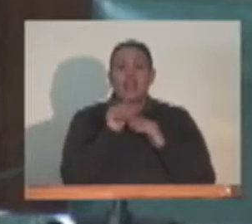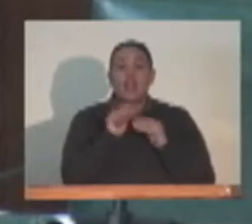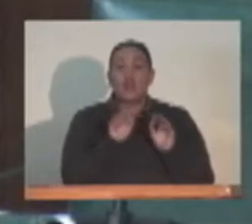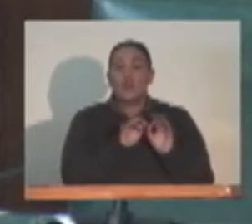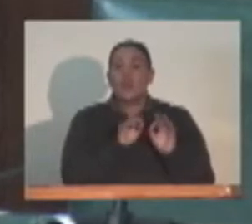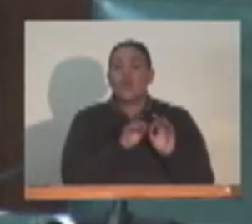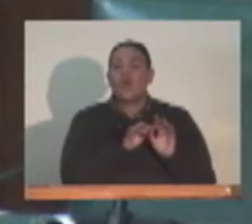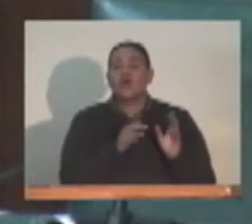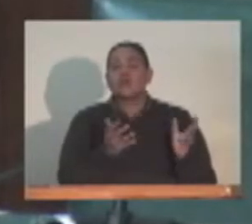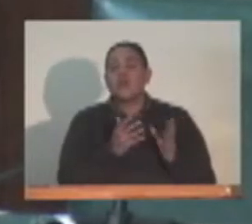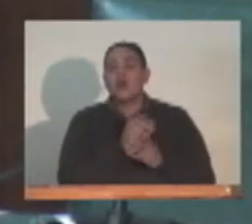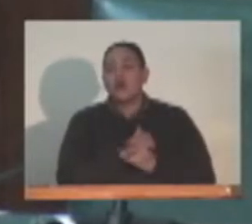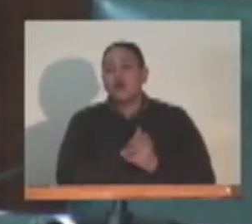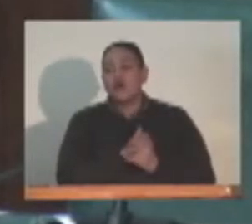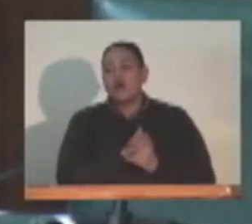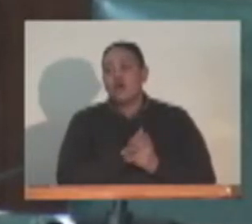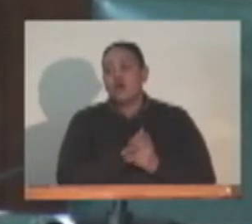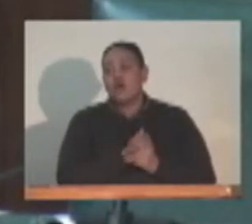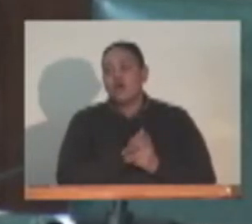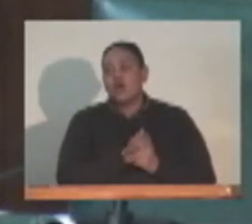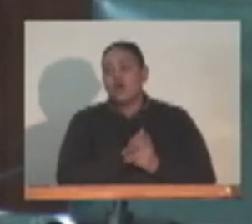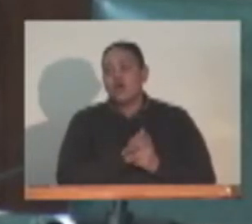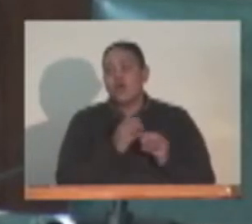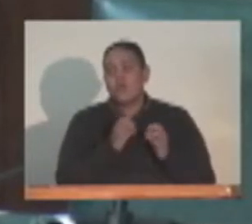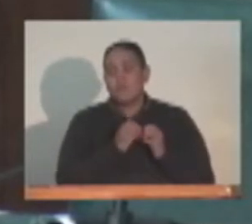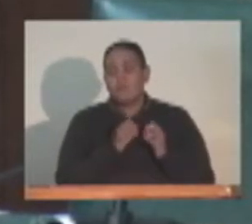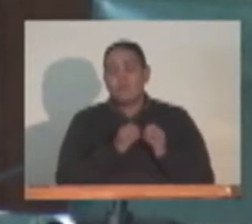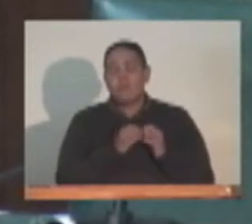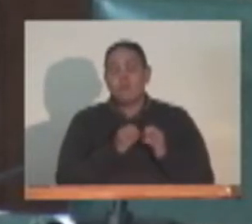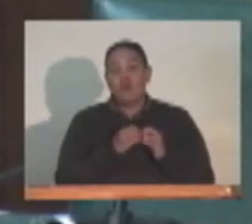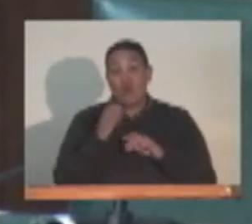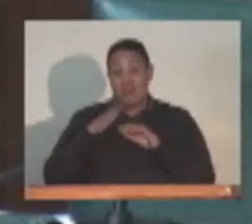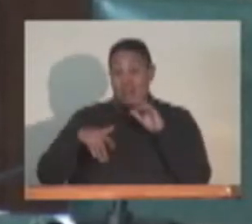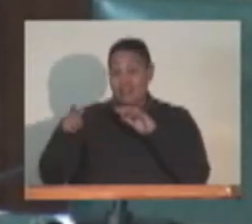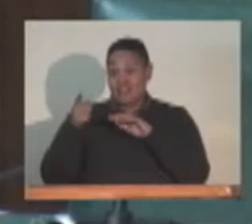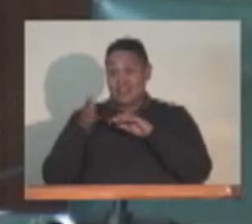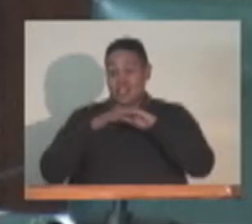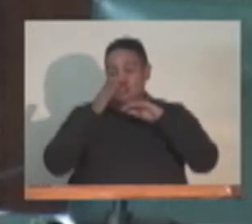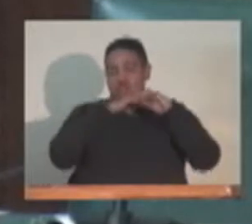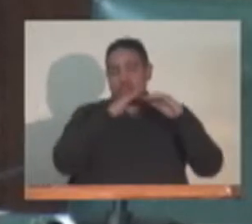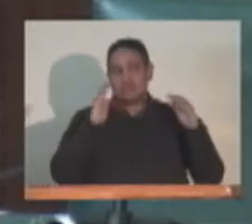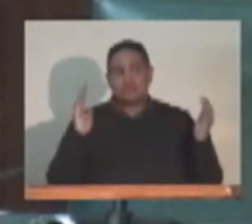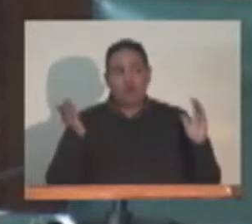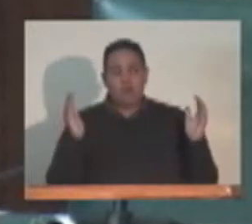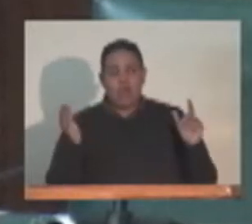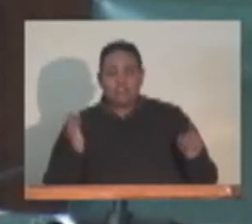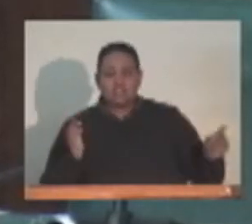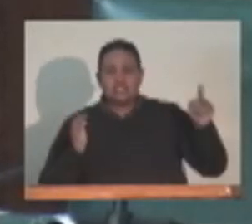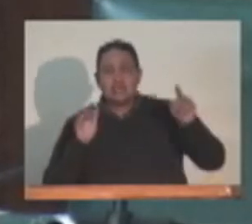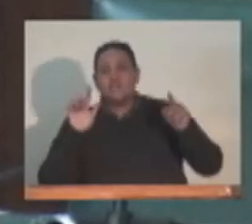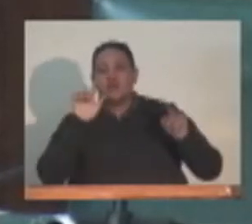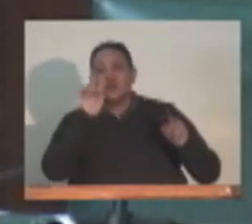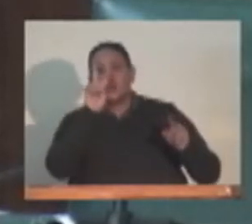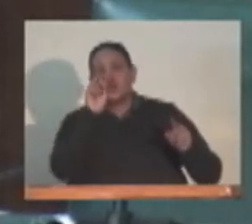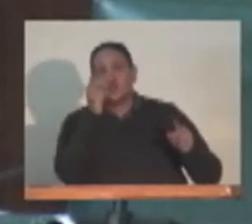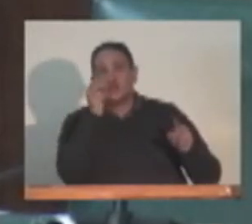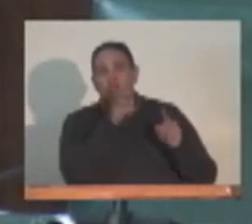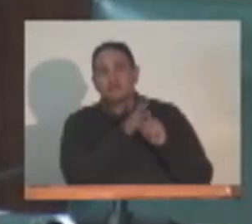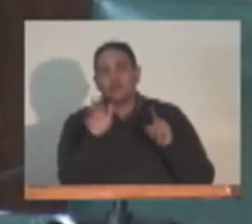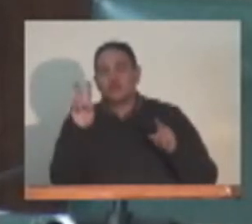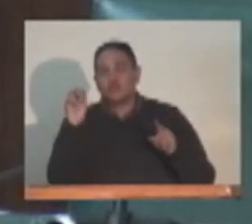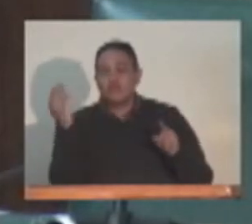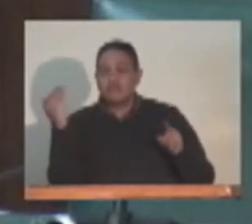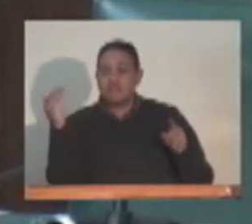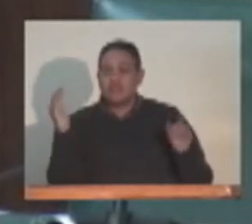terms more than the aggregate increase by comparison of 2012 to 2015